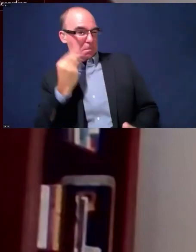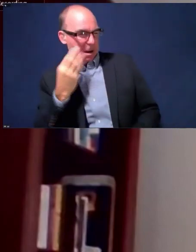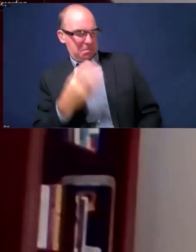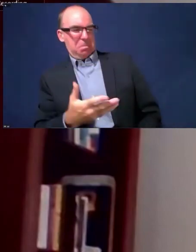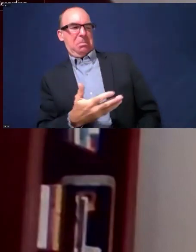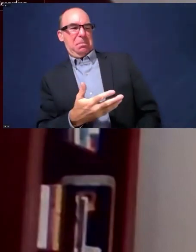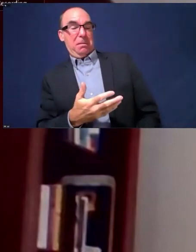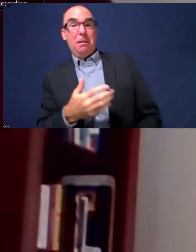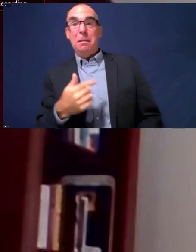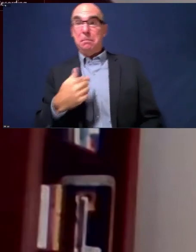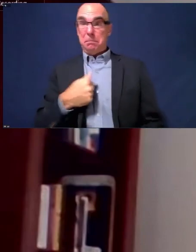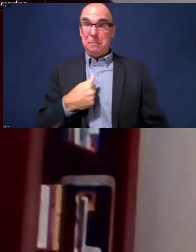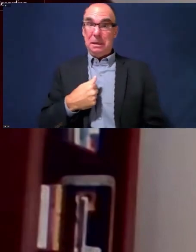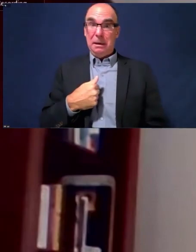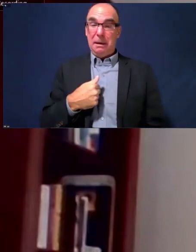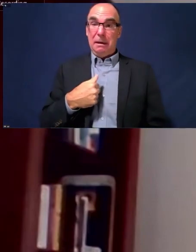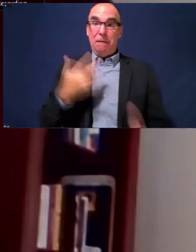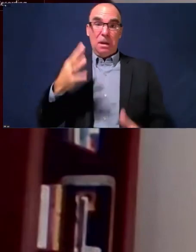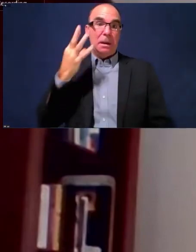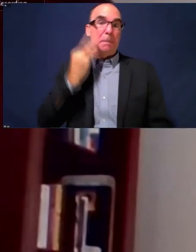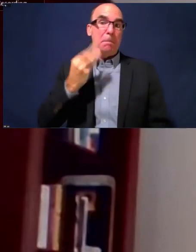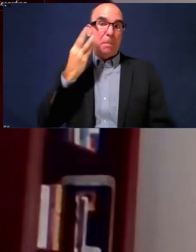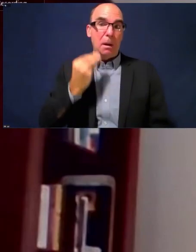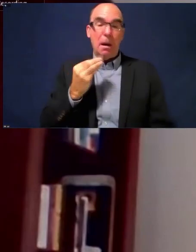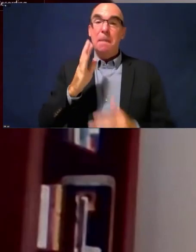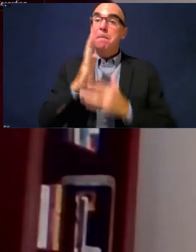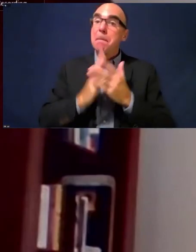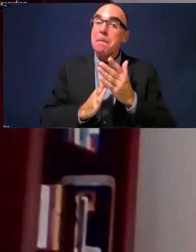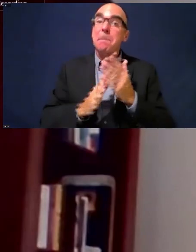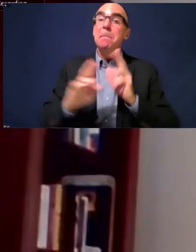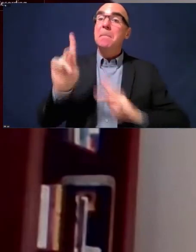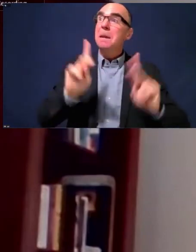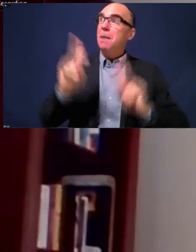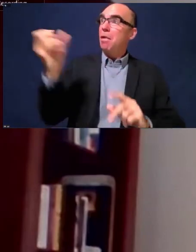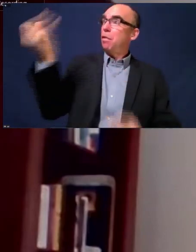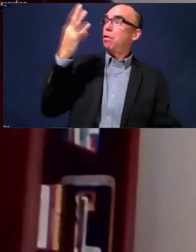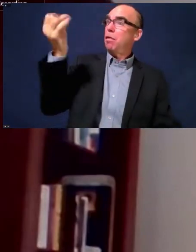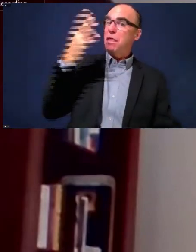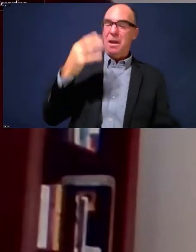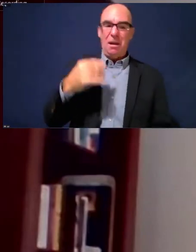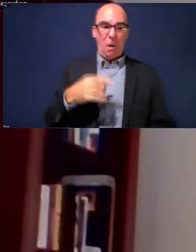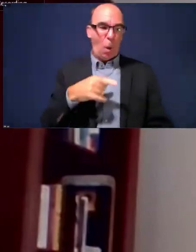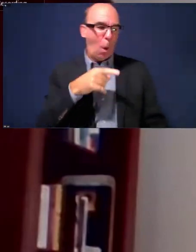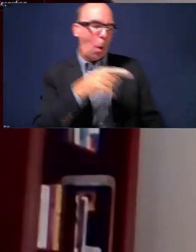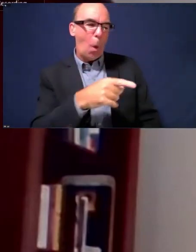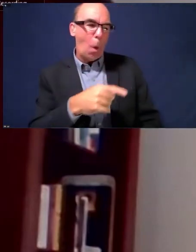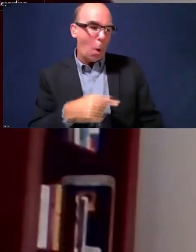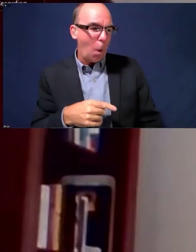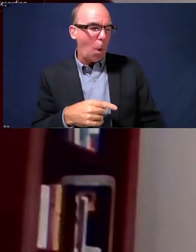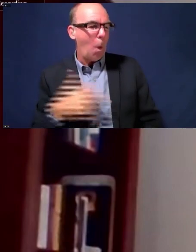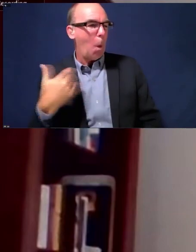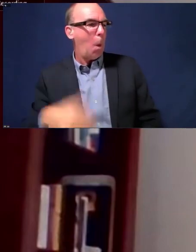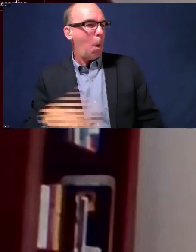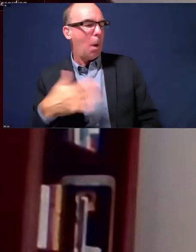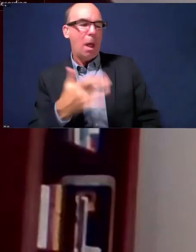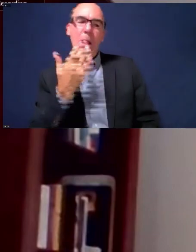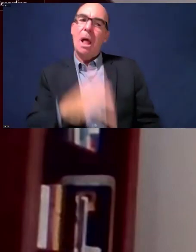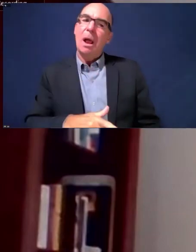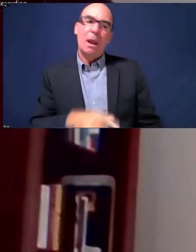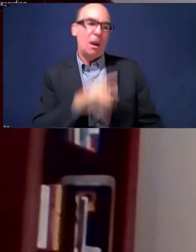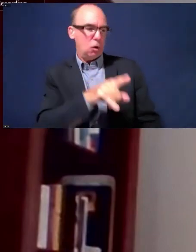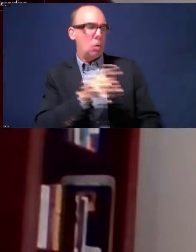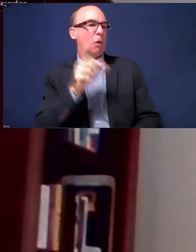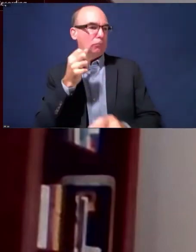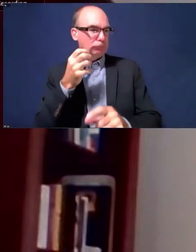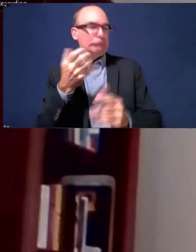quote unquote, lucky I was, not fortunate, not blessed, but lucky to have landed an academic position